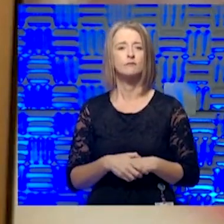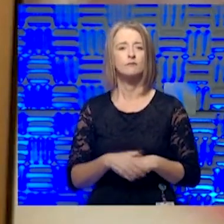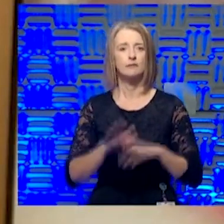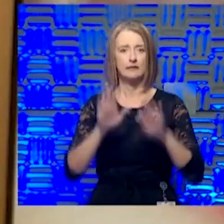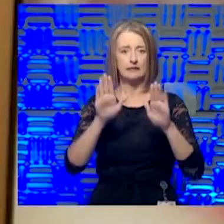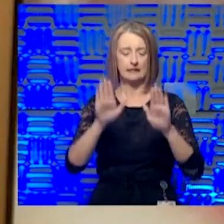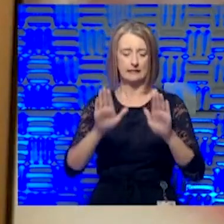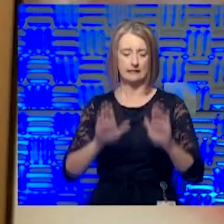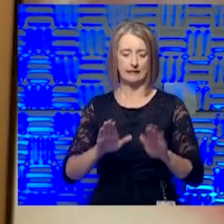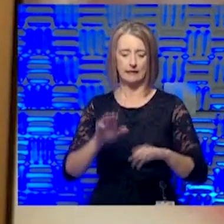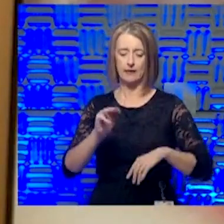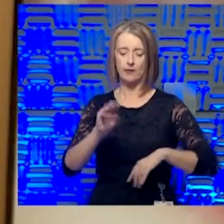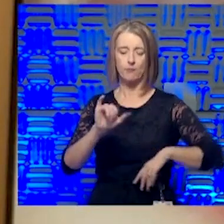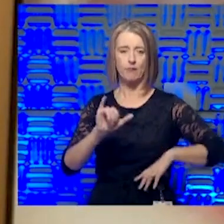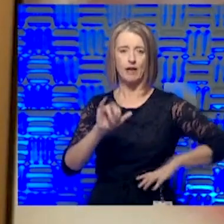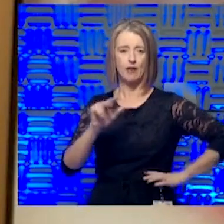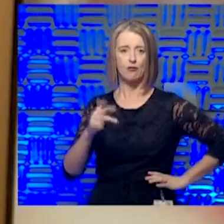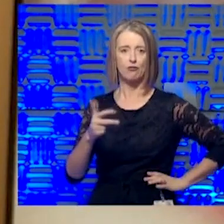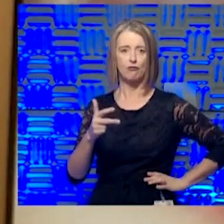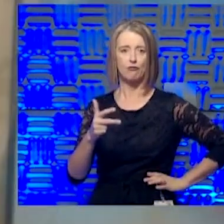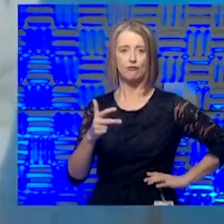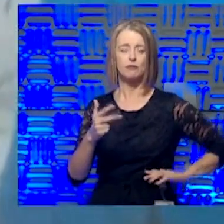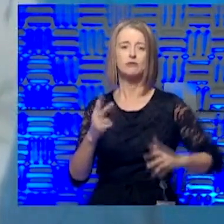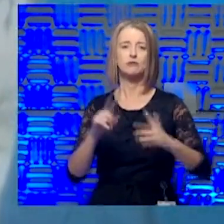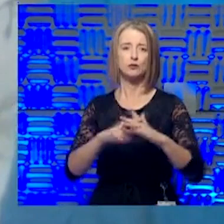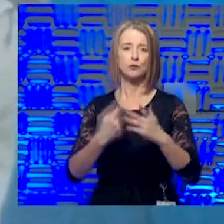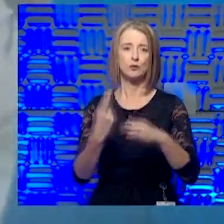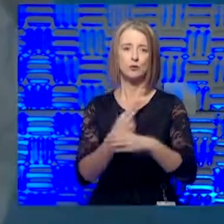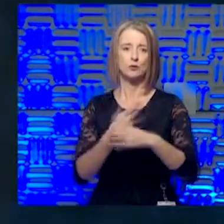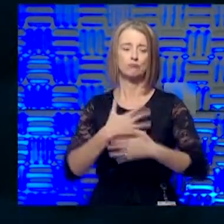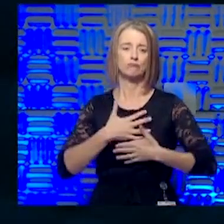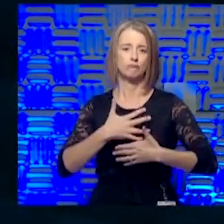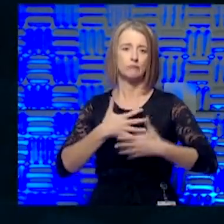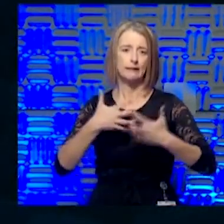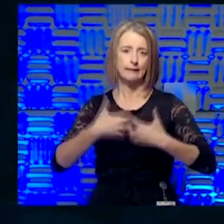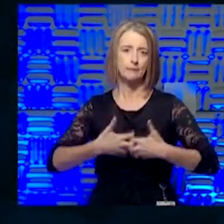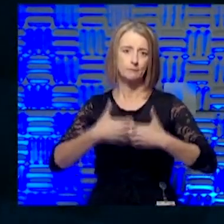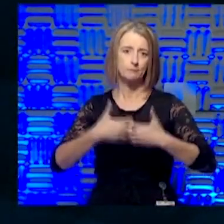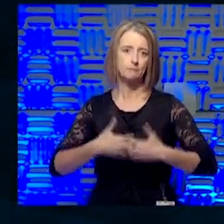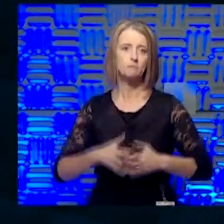Sunday, I think it was Sunday, May 3rd, that he was put on the respirator.